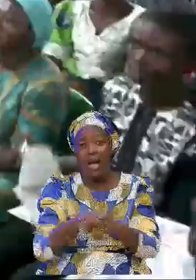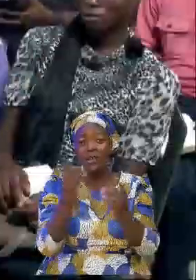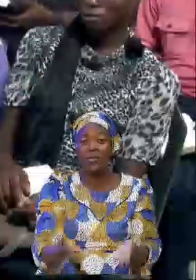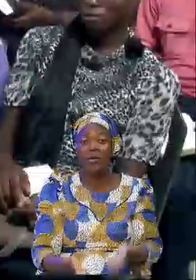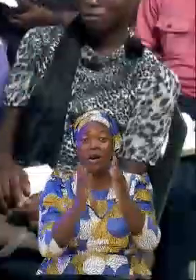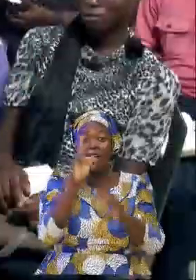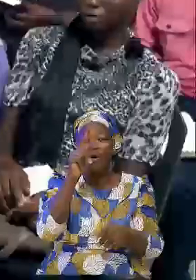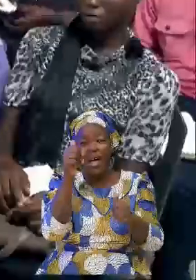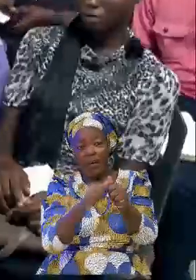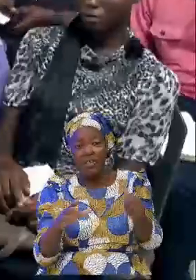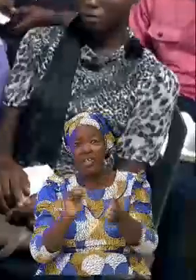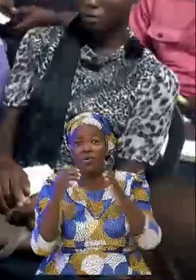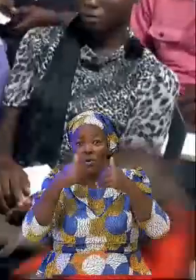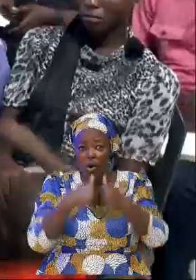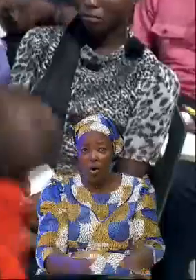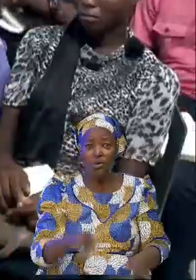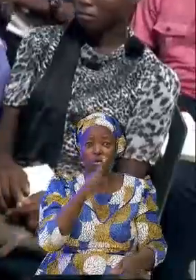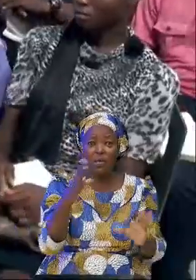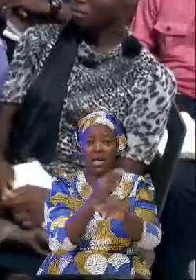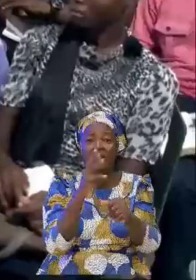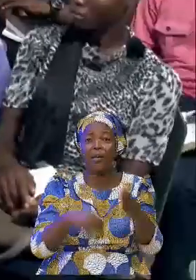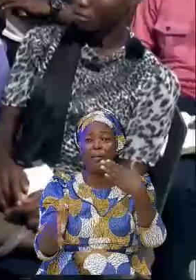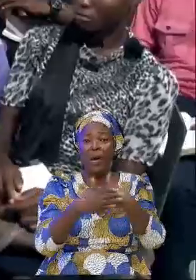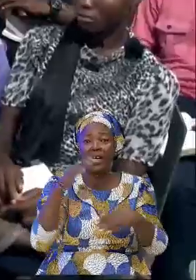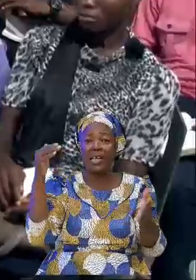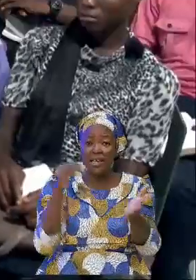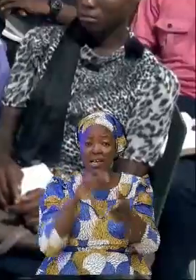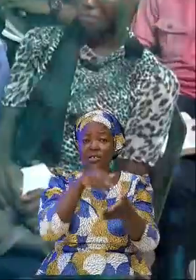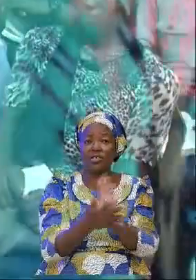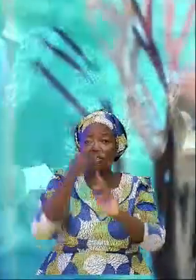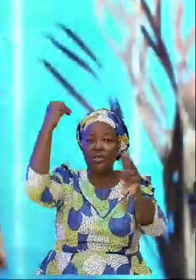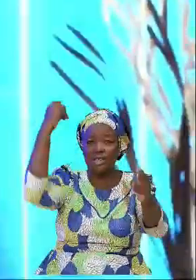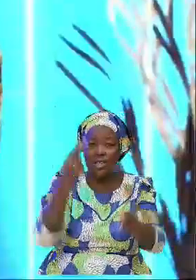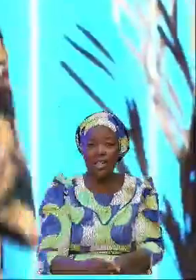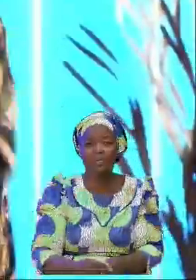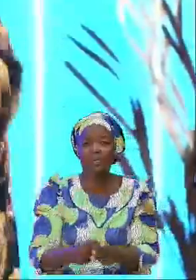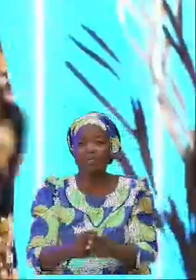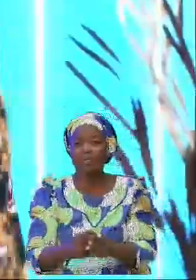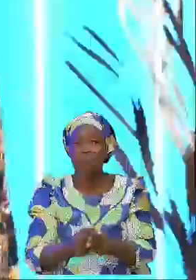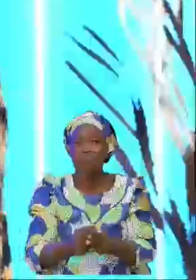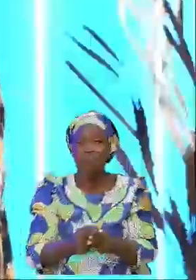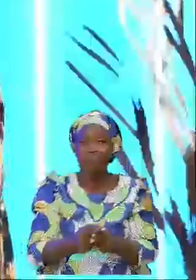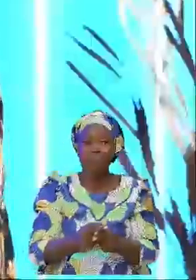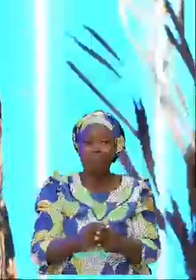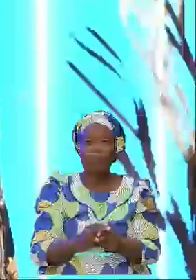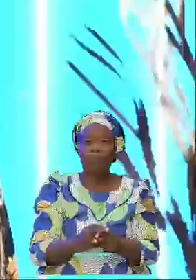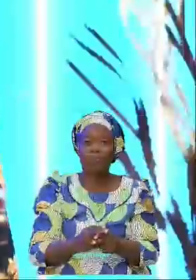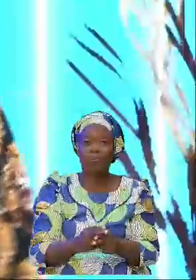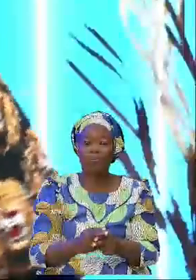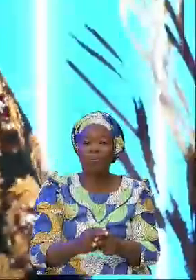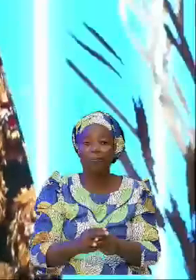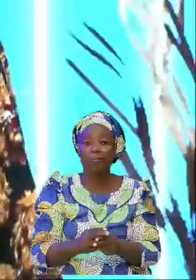the hands of the devil as you rise up, everything you lost, you are going to get them again